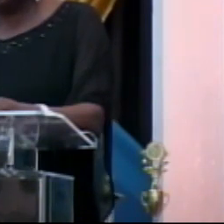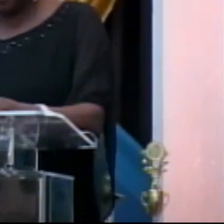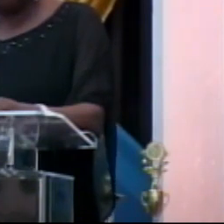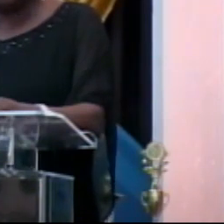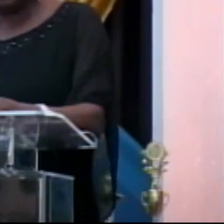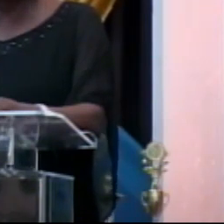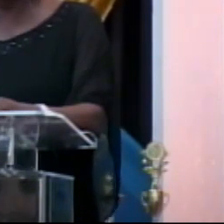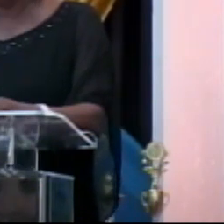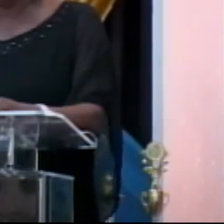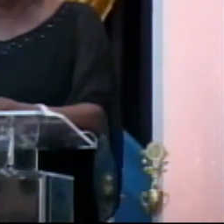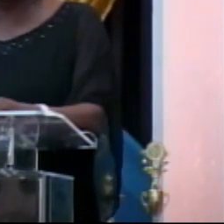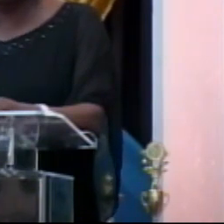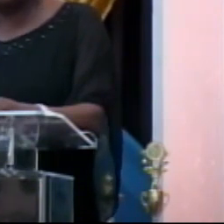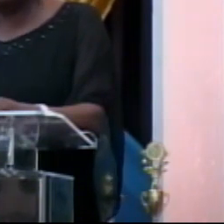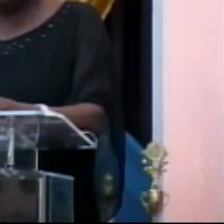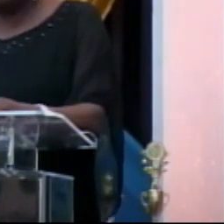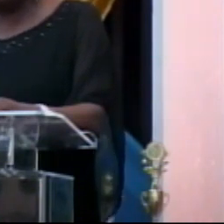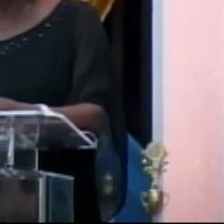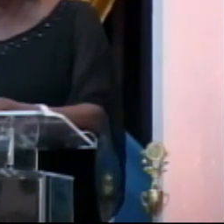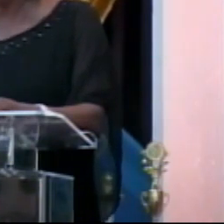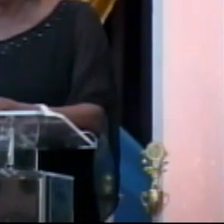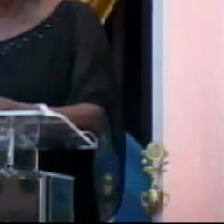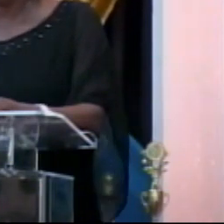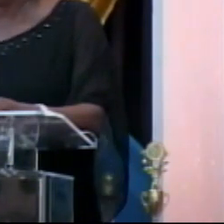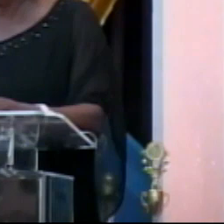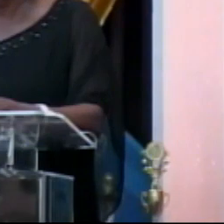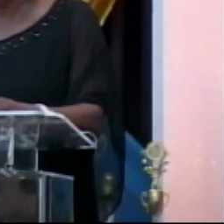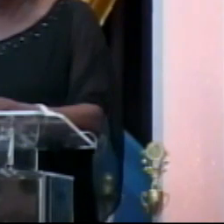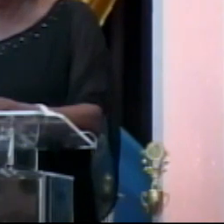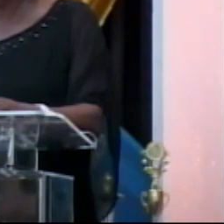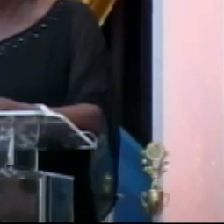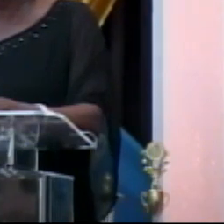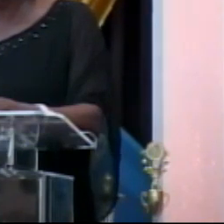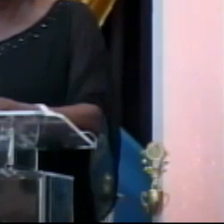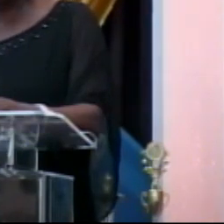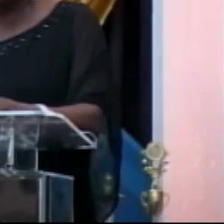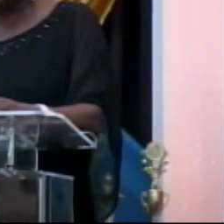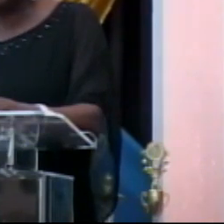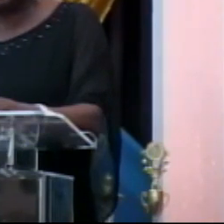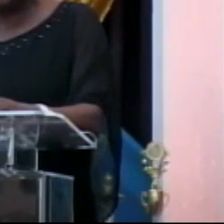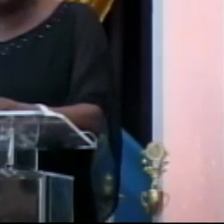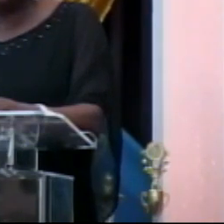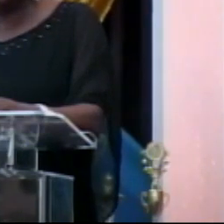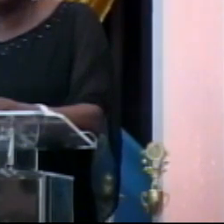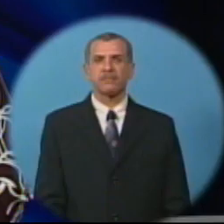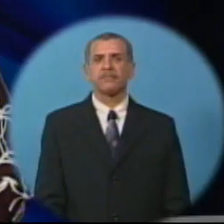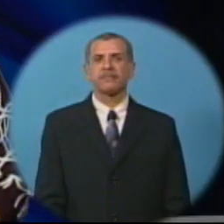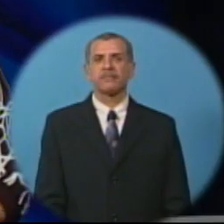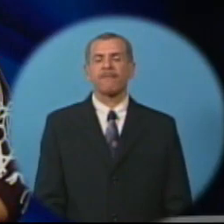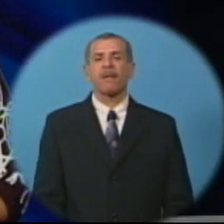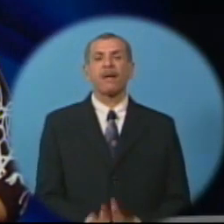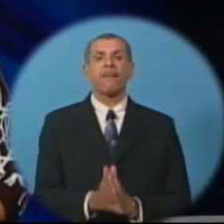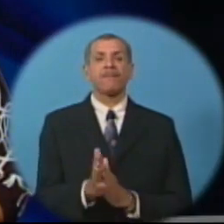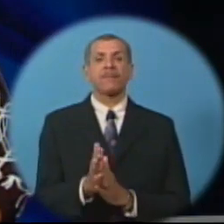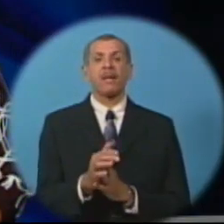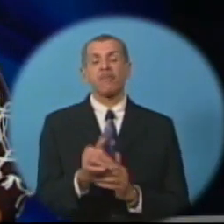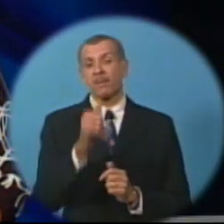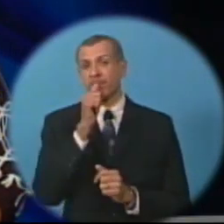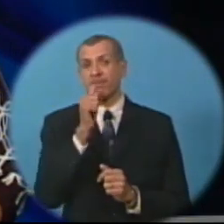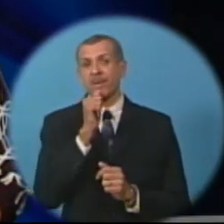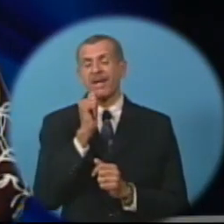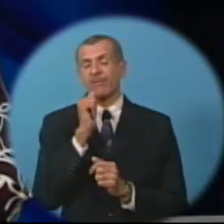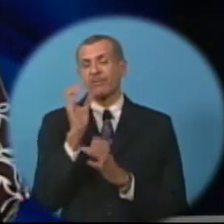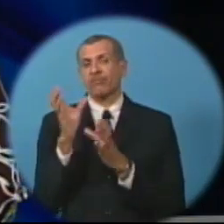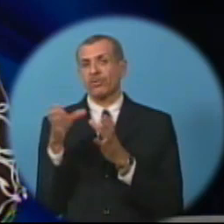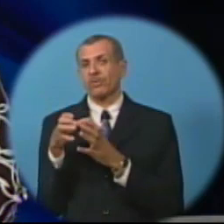at the level of programming between the ministry and its various agencies. More private sector